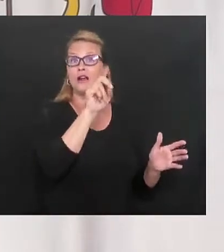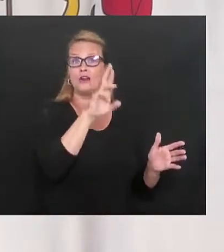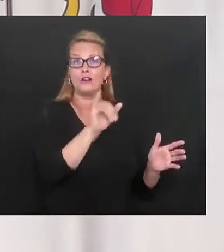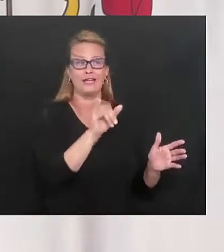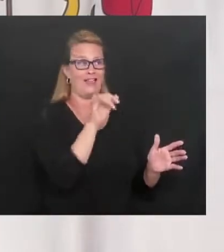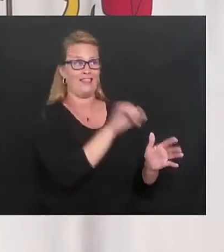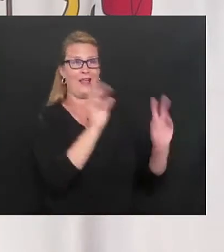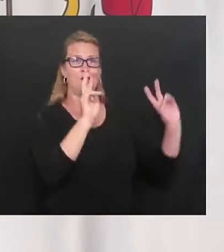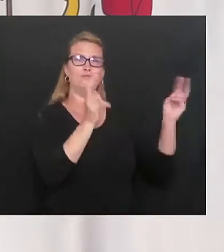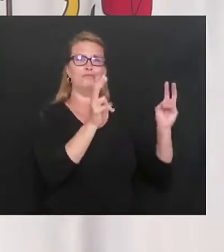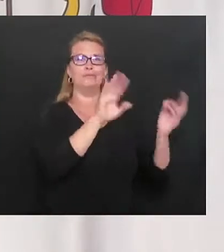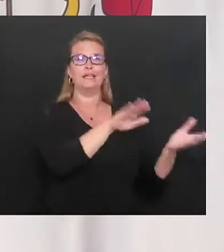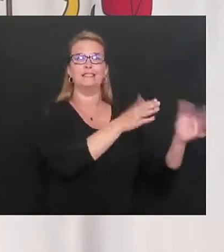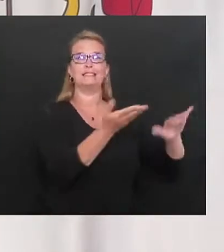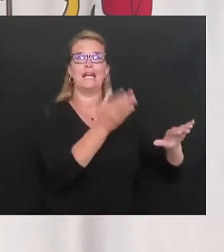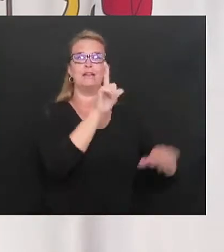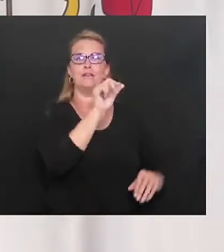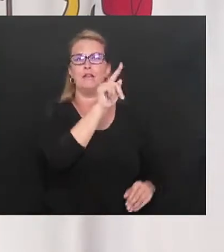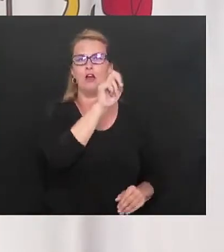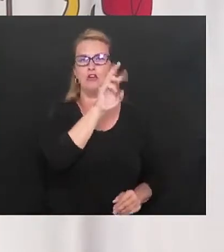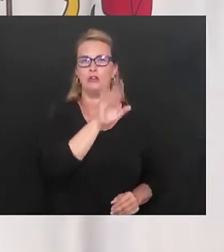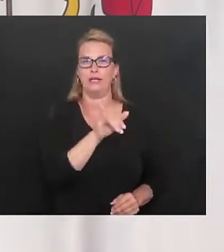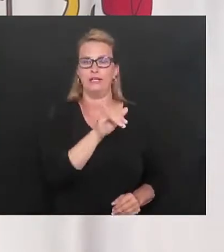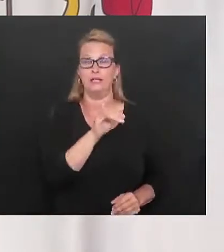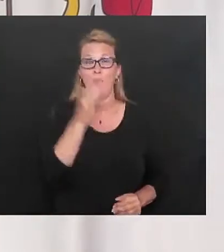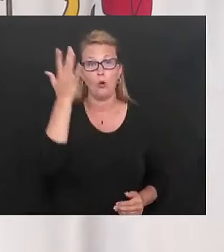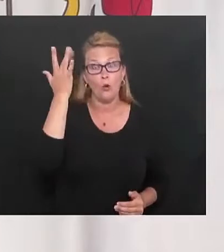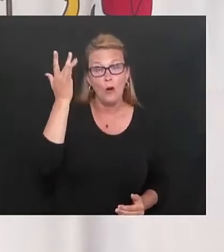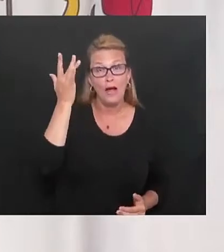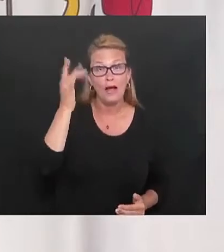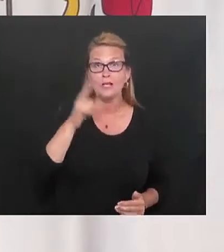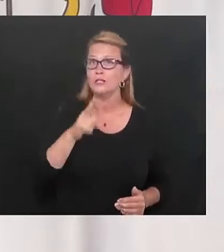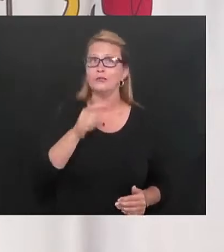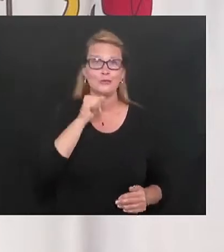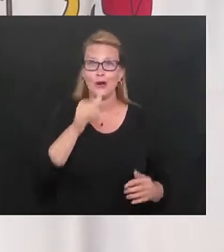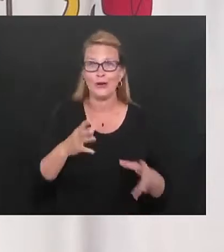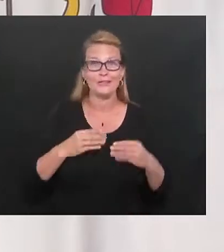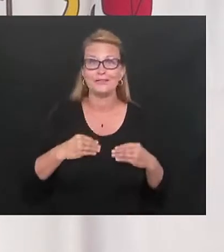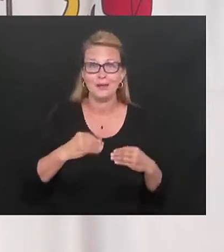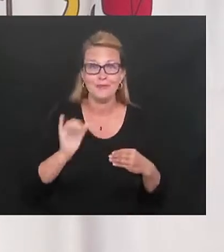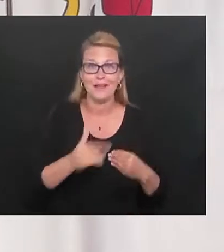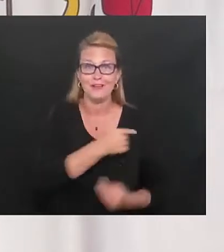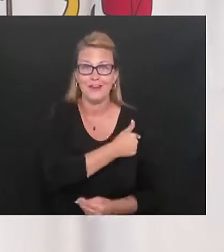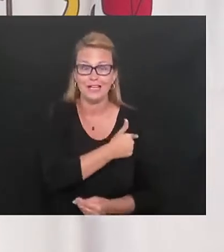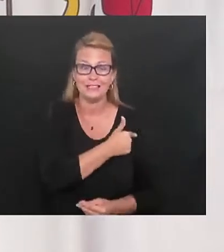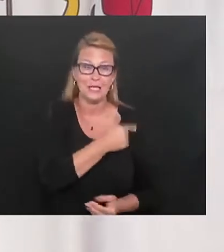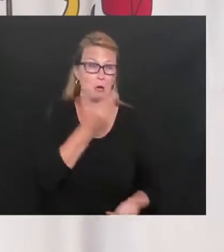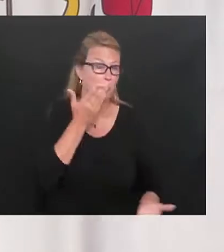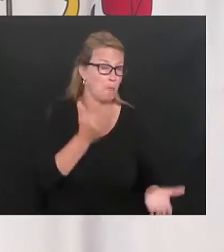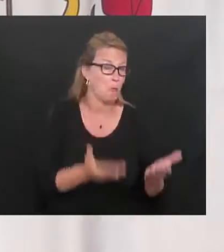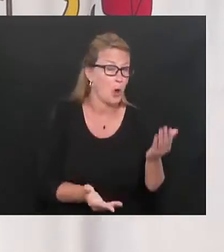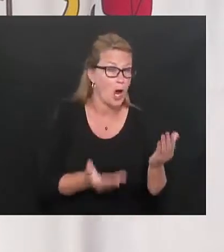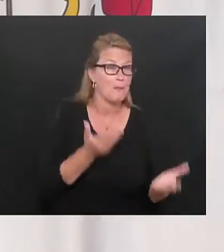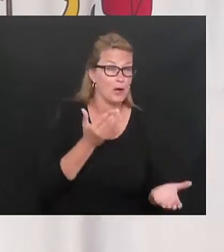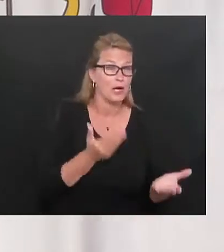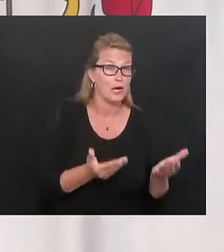lottery, to tell you the truth. Because if you don't take this vaccine, probably,